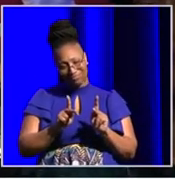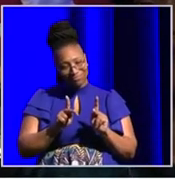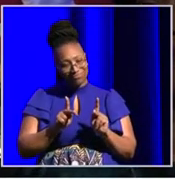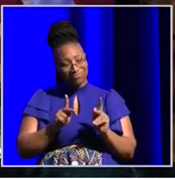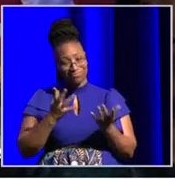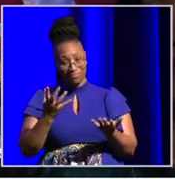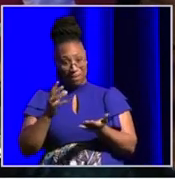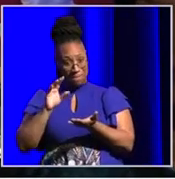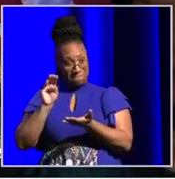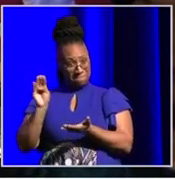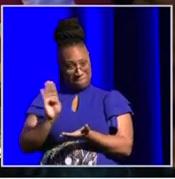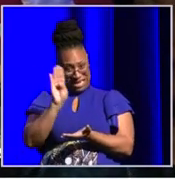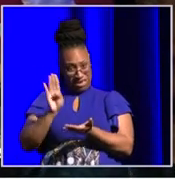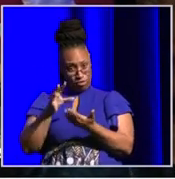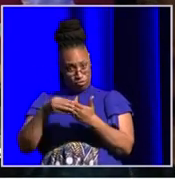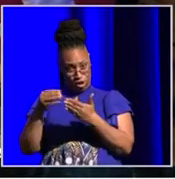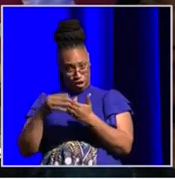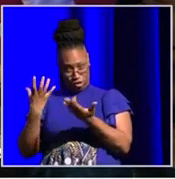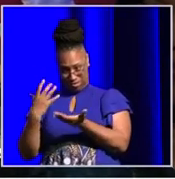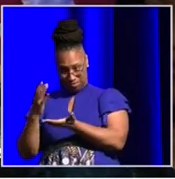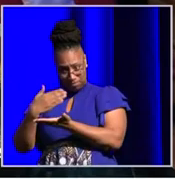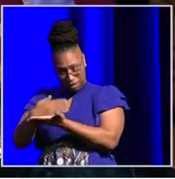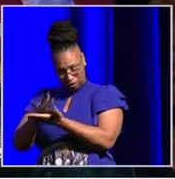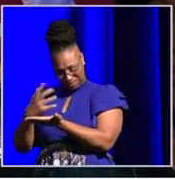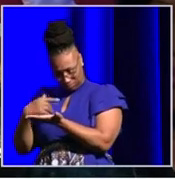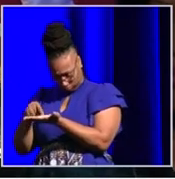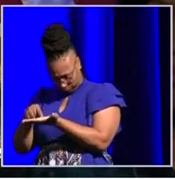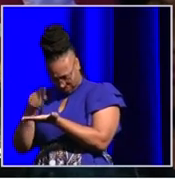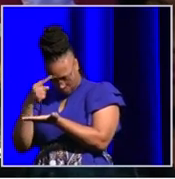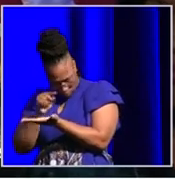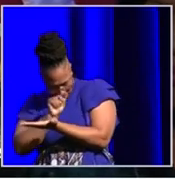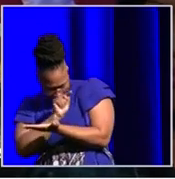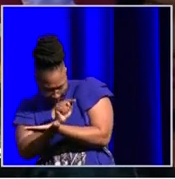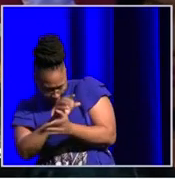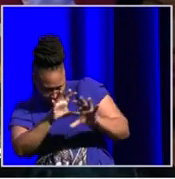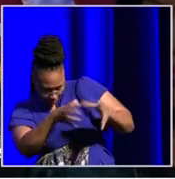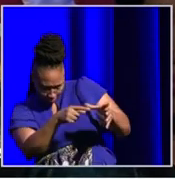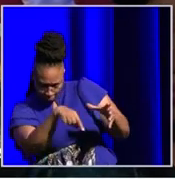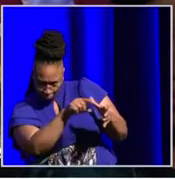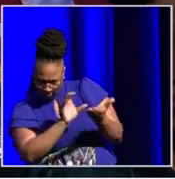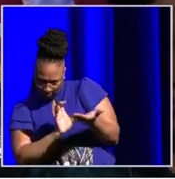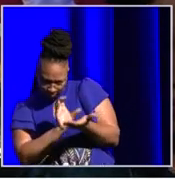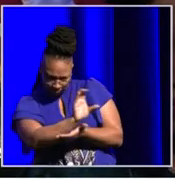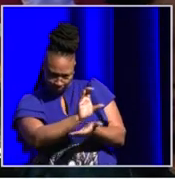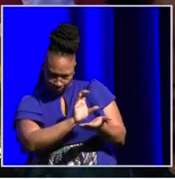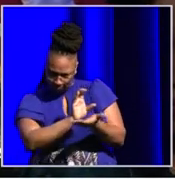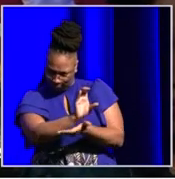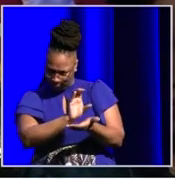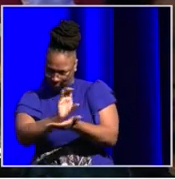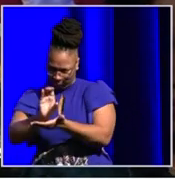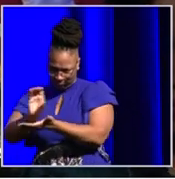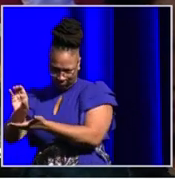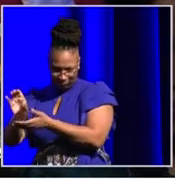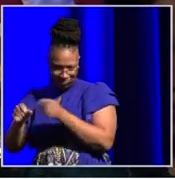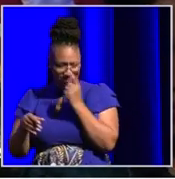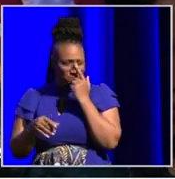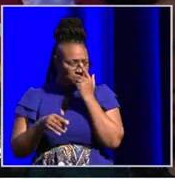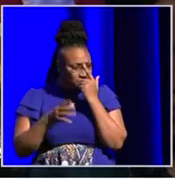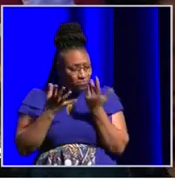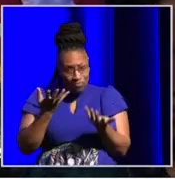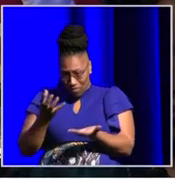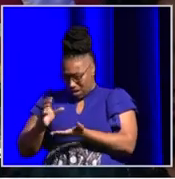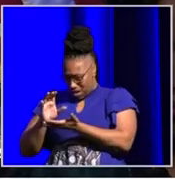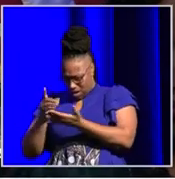budgets. With pride, I listen, I respond, I get answers, bring change and new solutions. I envision